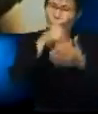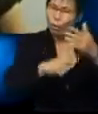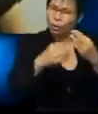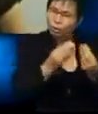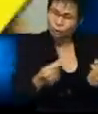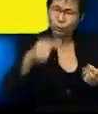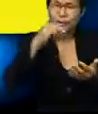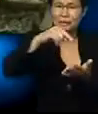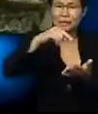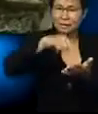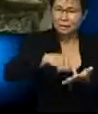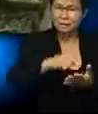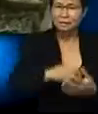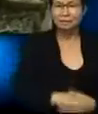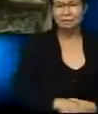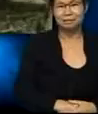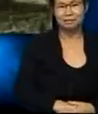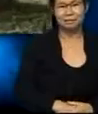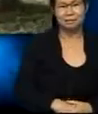is?